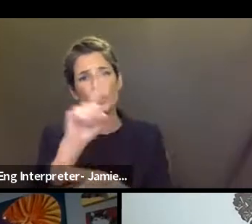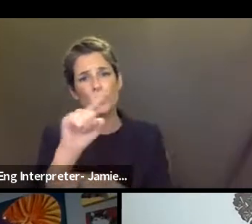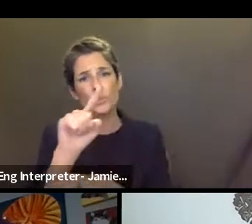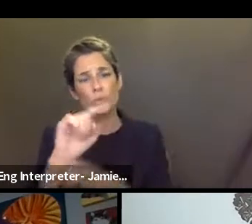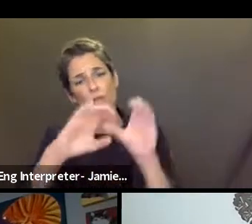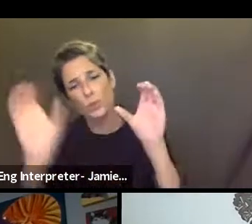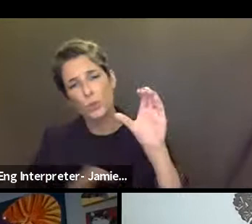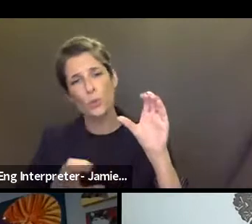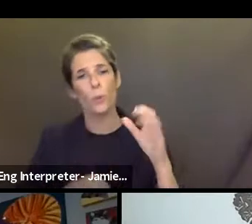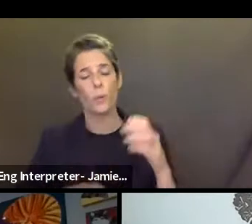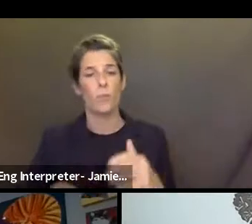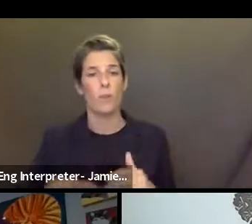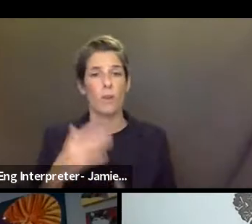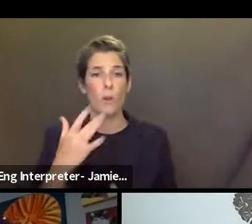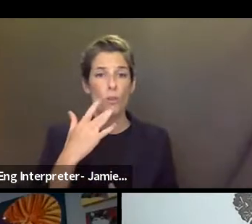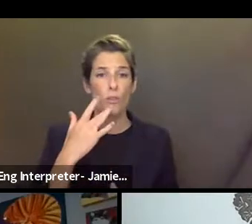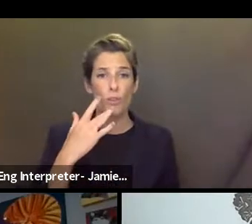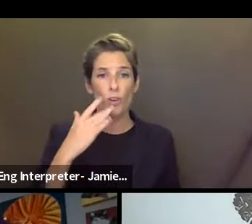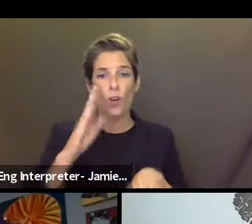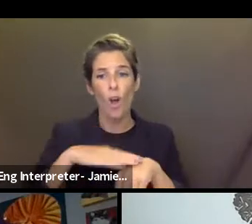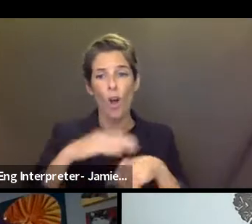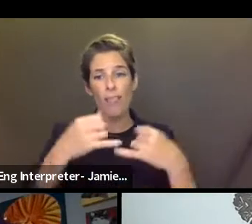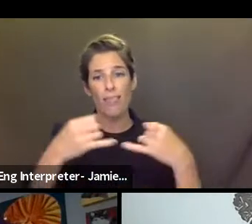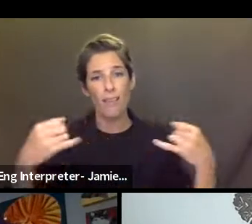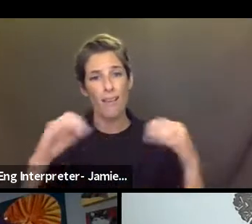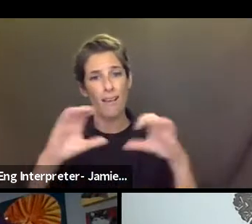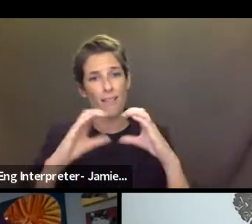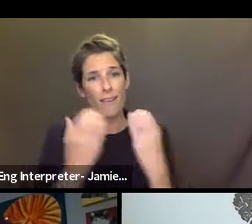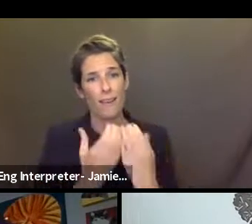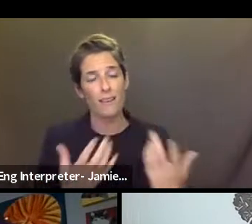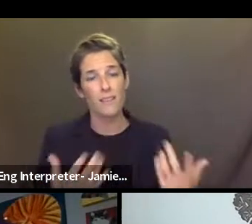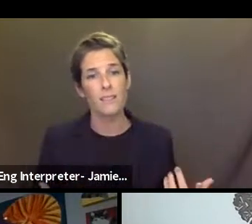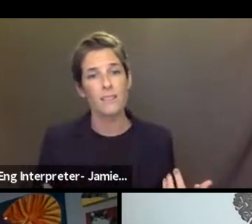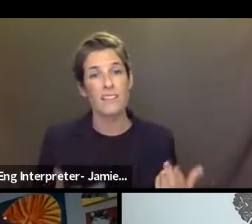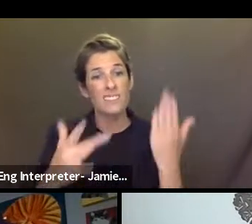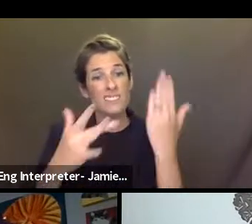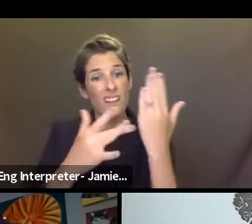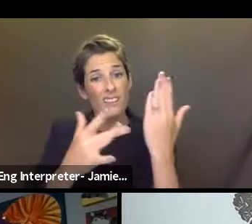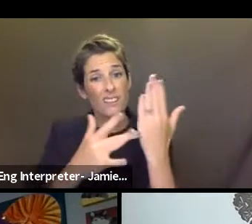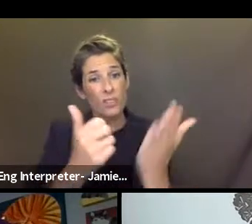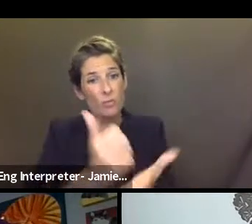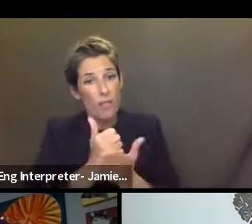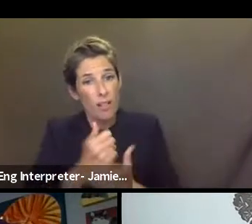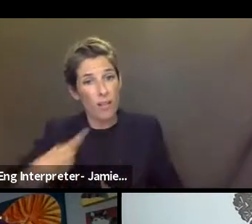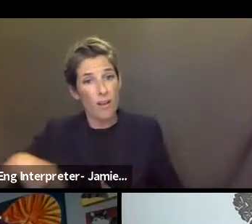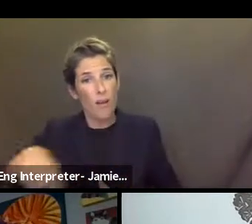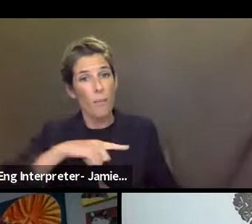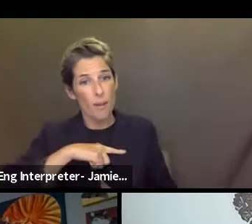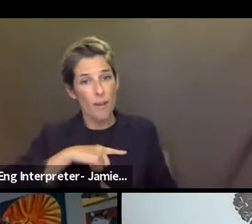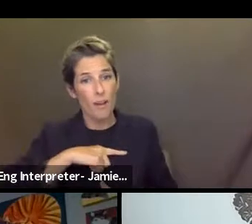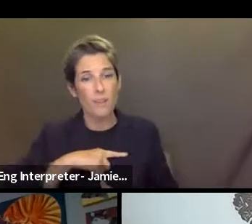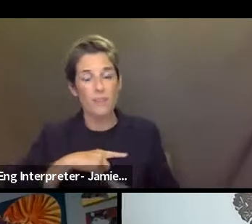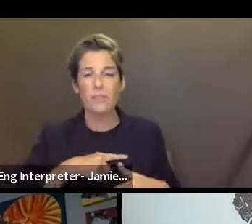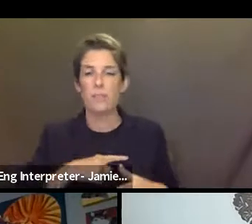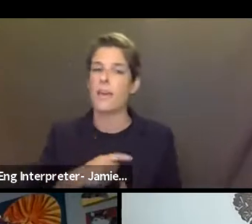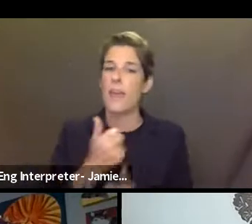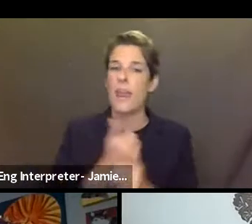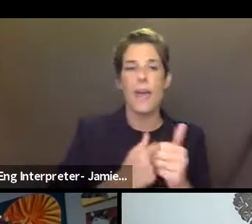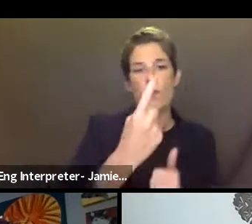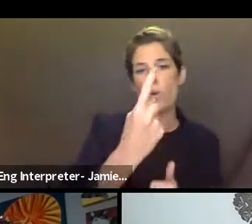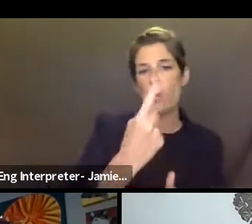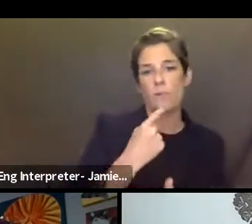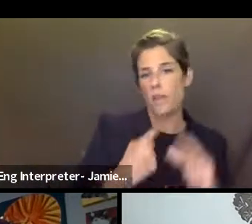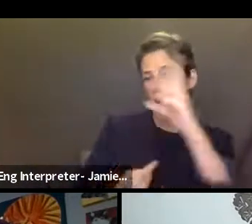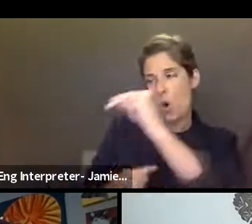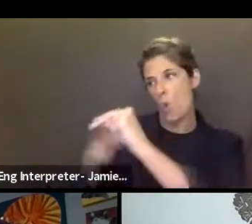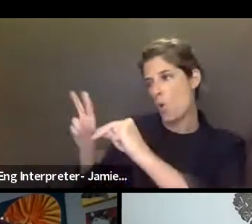option? Why can't we, you know, why doesn't all this technology make it easier? And always it was, oh no, we couldn't possibly do